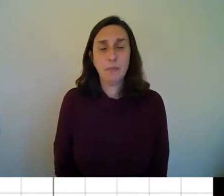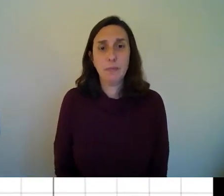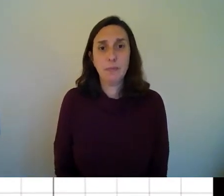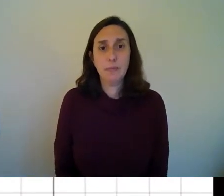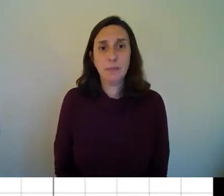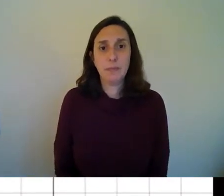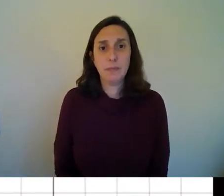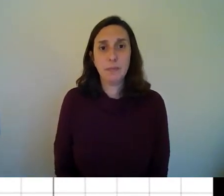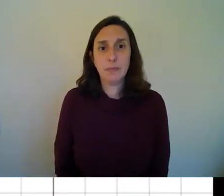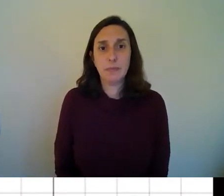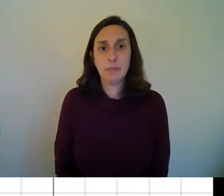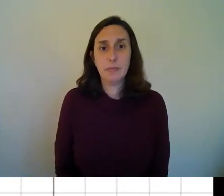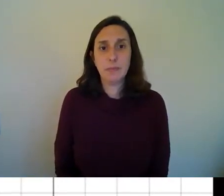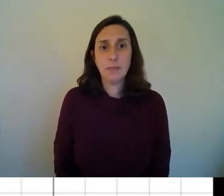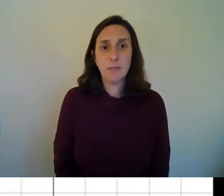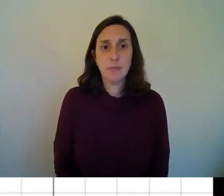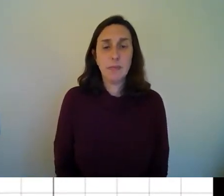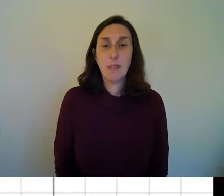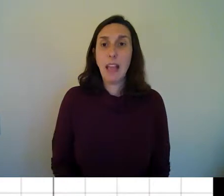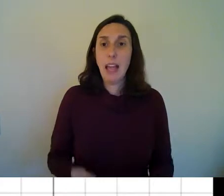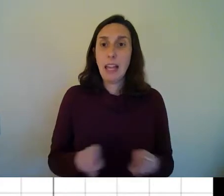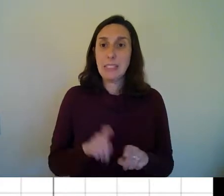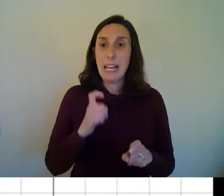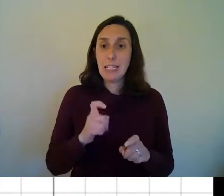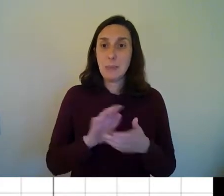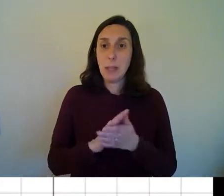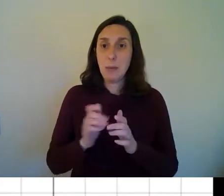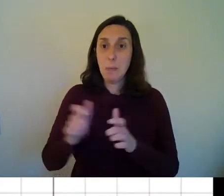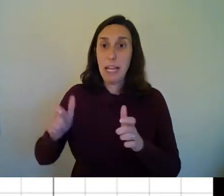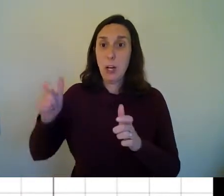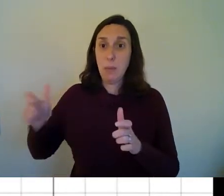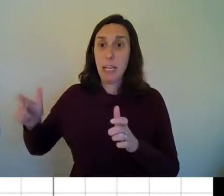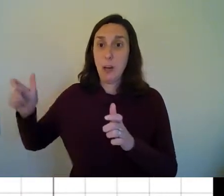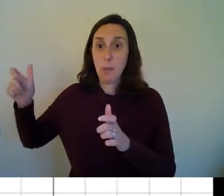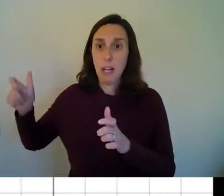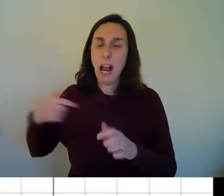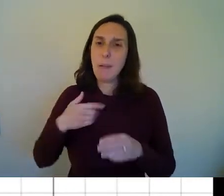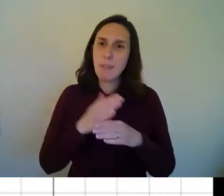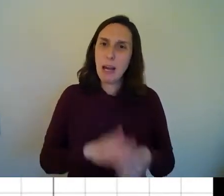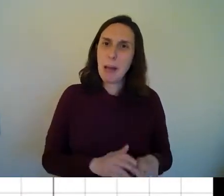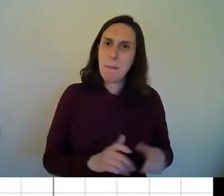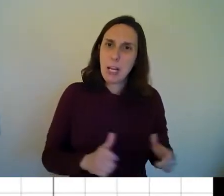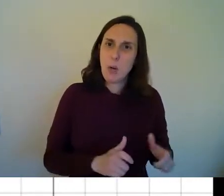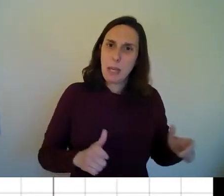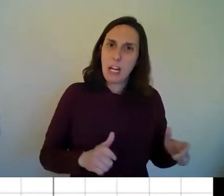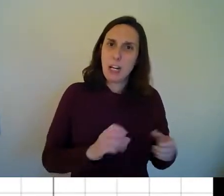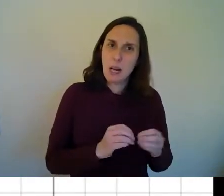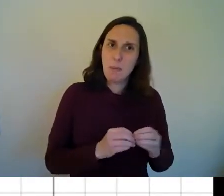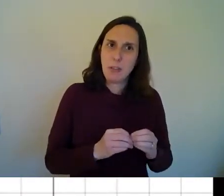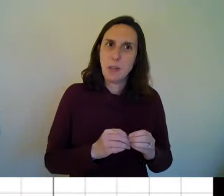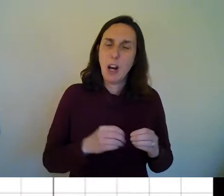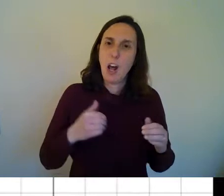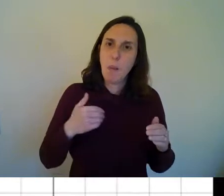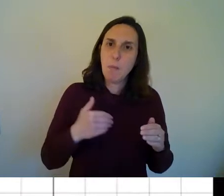As x gets larger and larger and larger, I'm dividing by bigger and bigger numbers, and so it also approaches